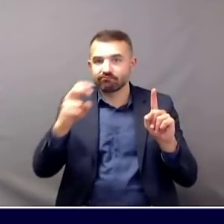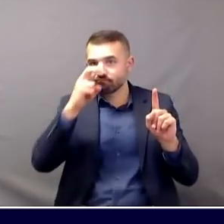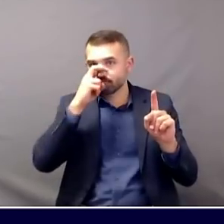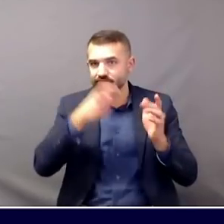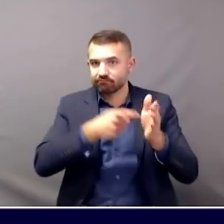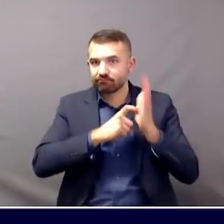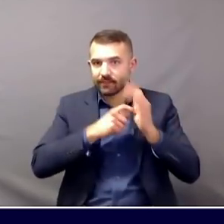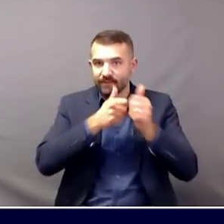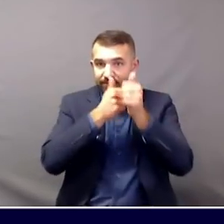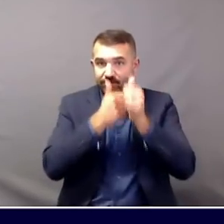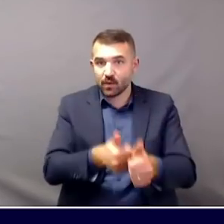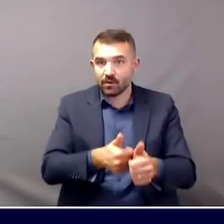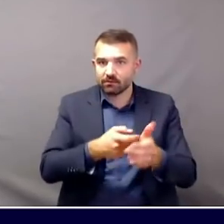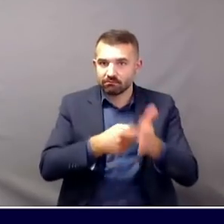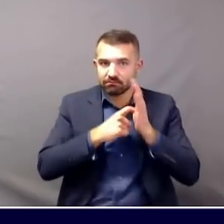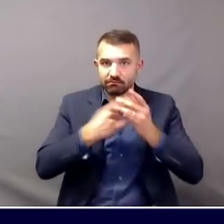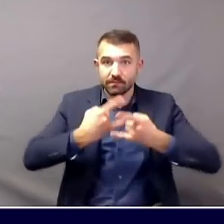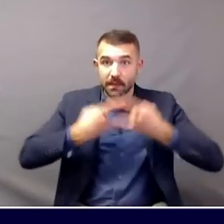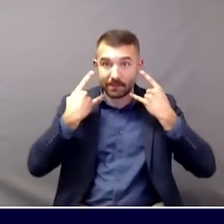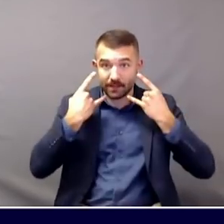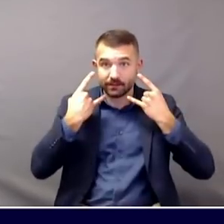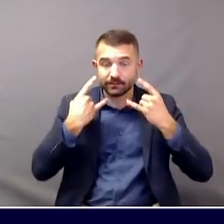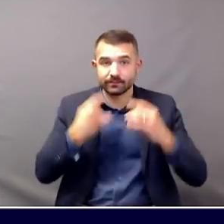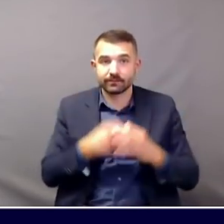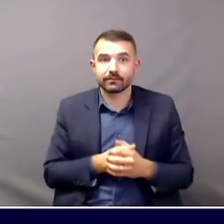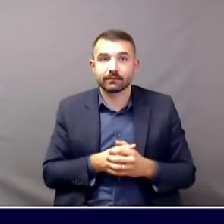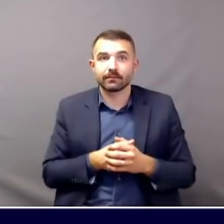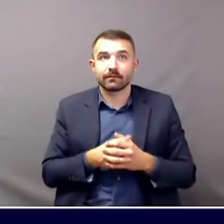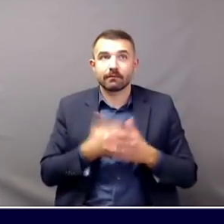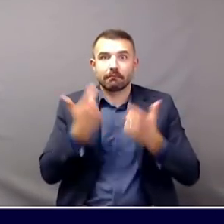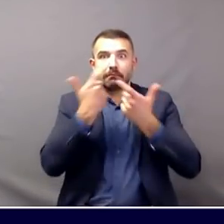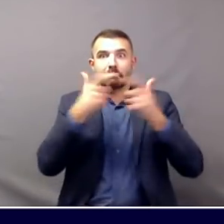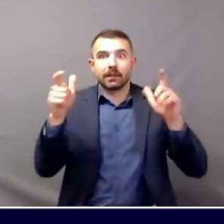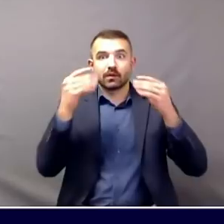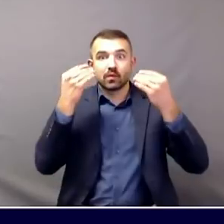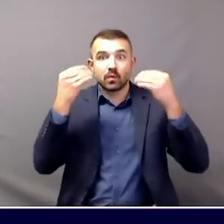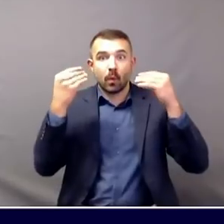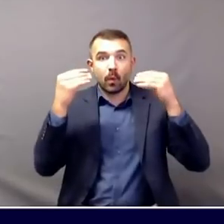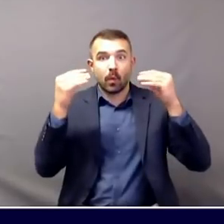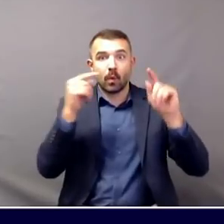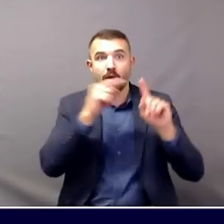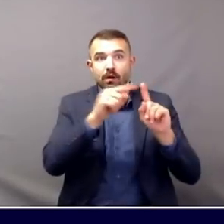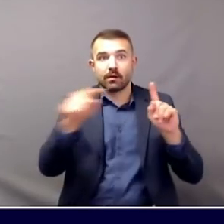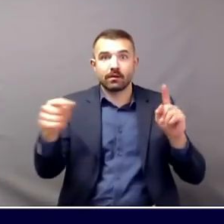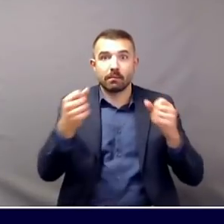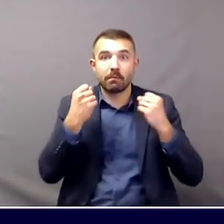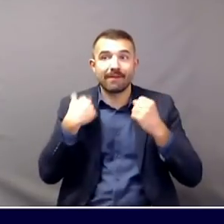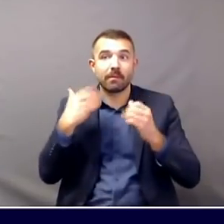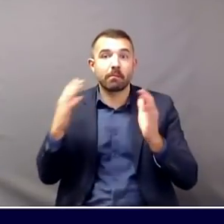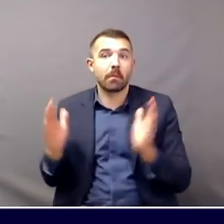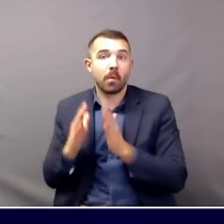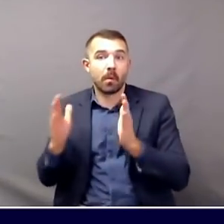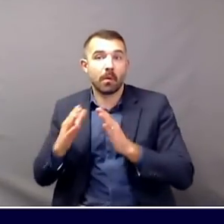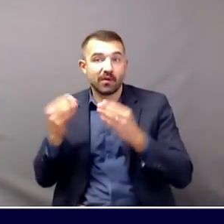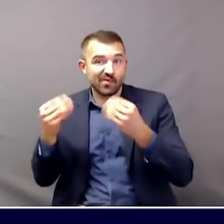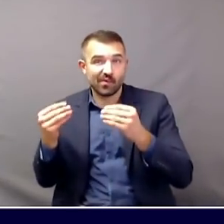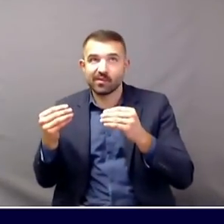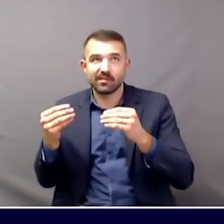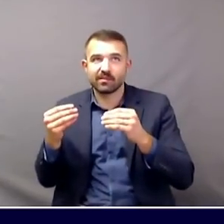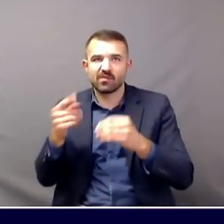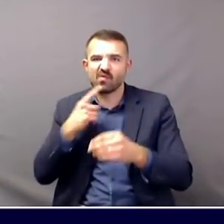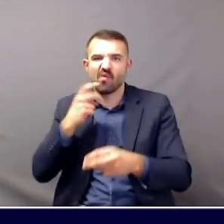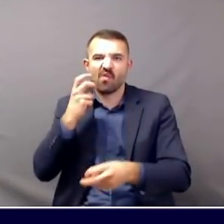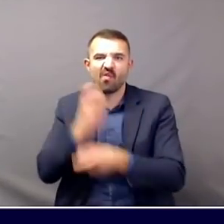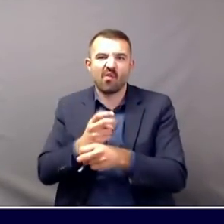mask rule in their settings. Large stores do that, not necessarily small stores, because it's just harder for smaller stores to be doing that kind